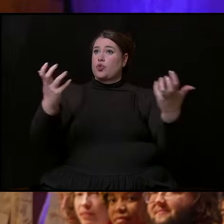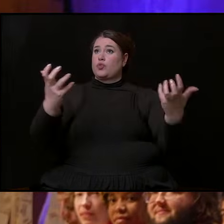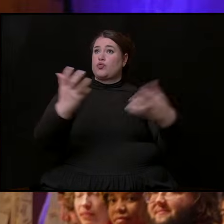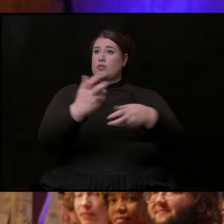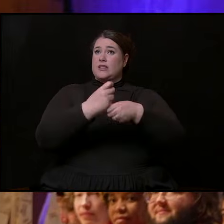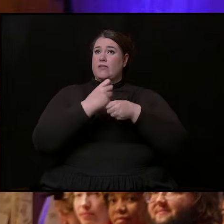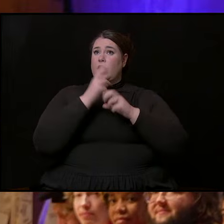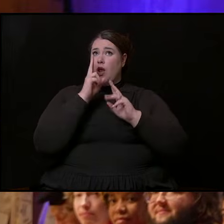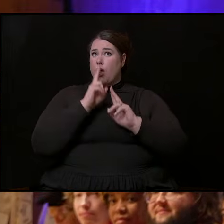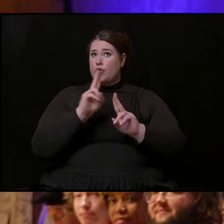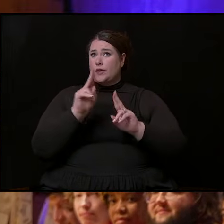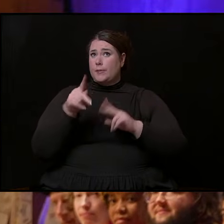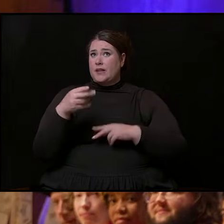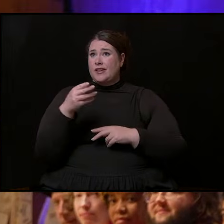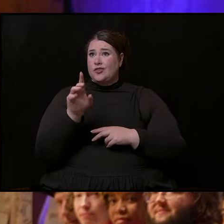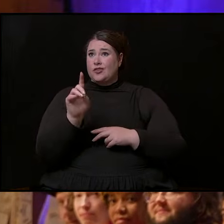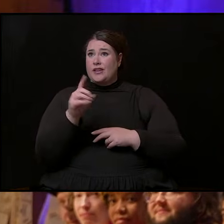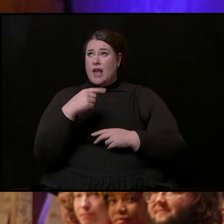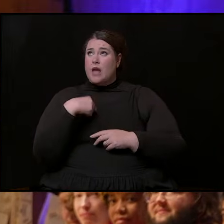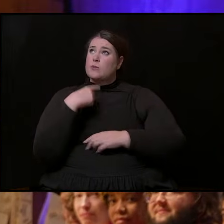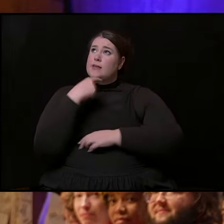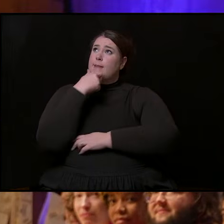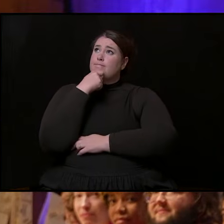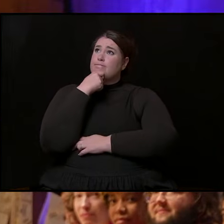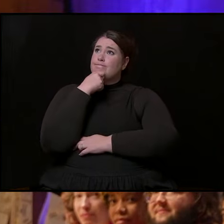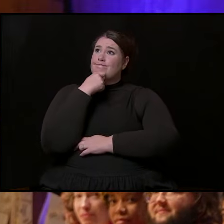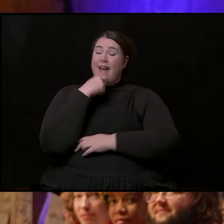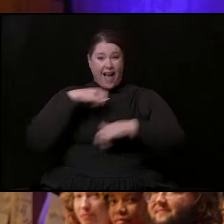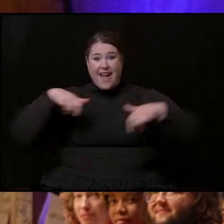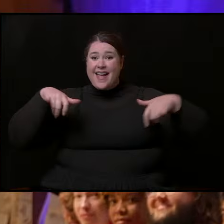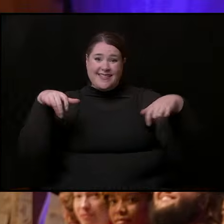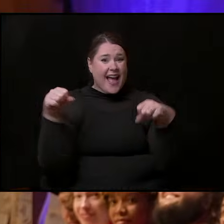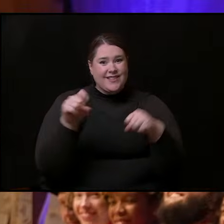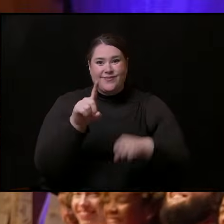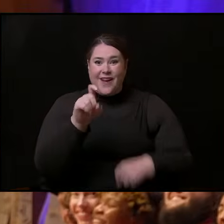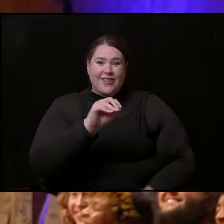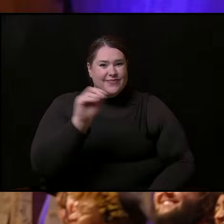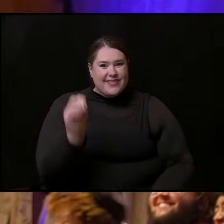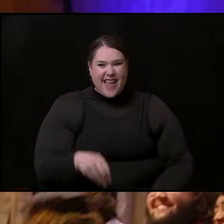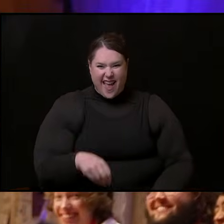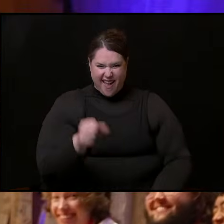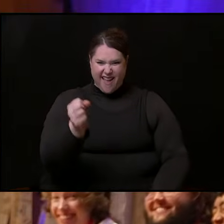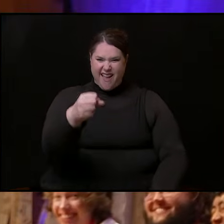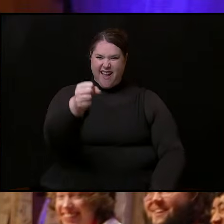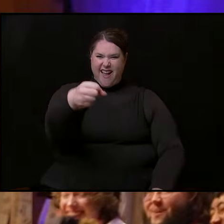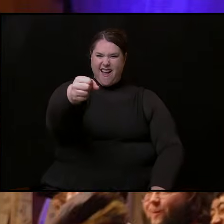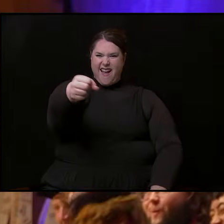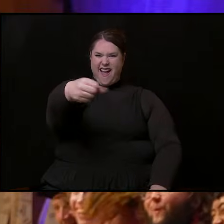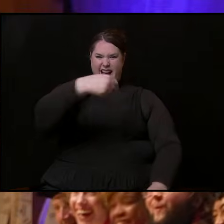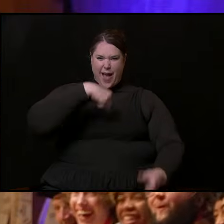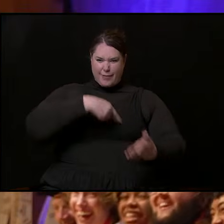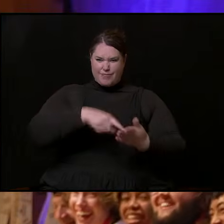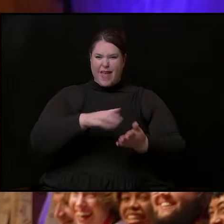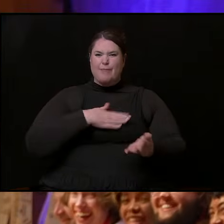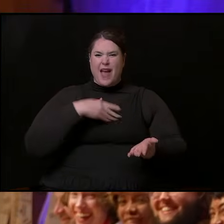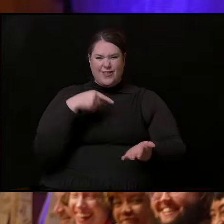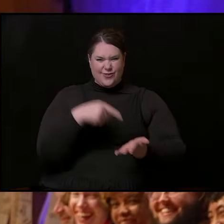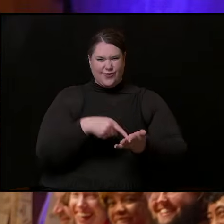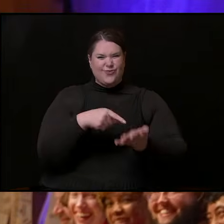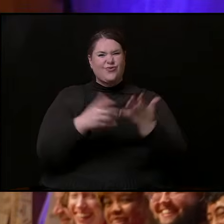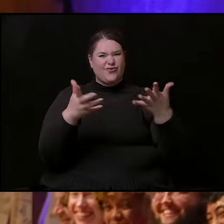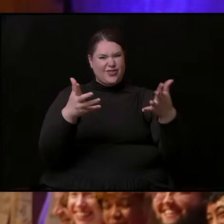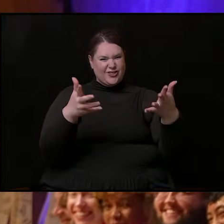an honorary doctorate, I would have said, absolutely, 100%. I've paid my dues.